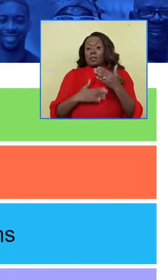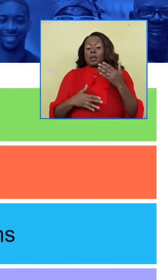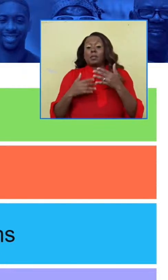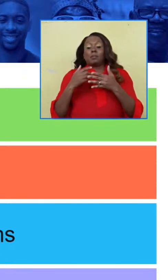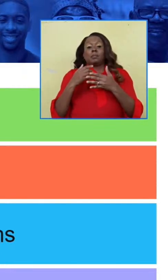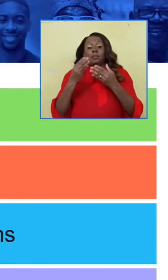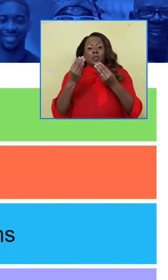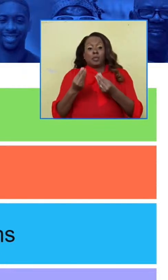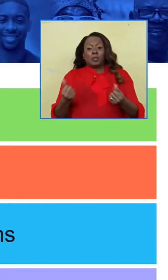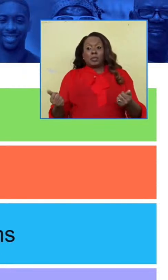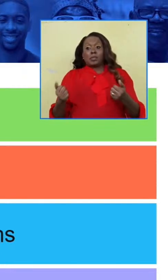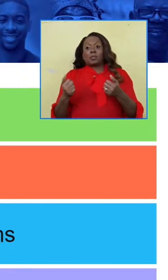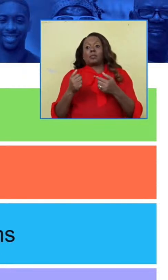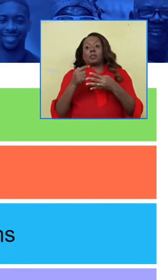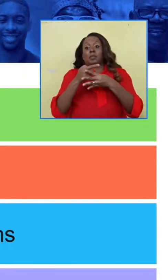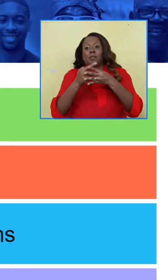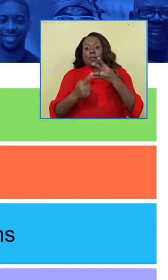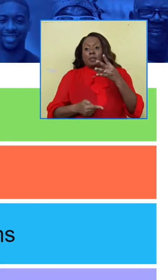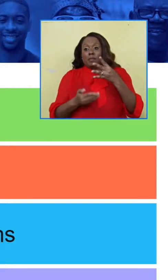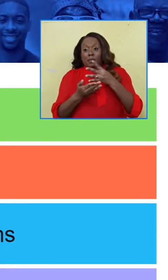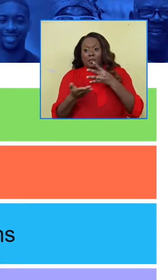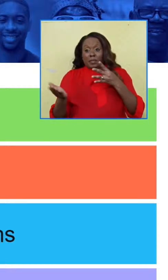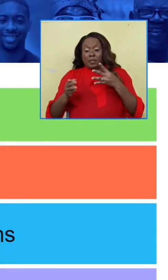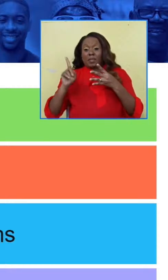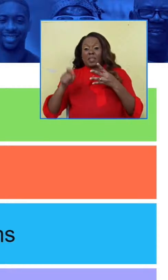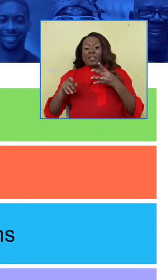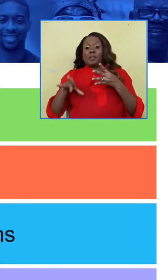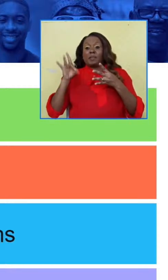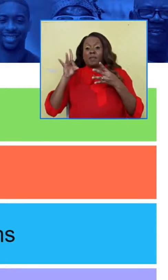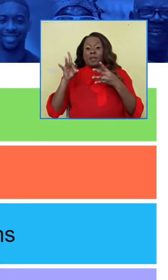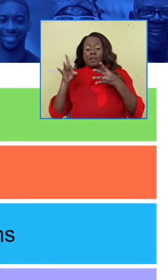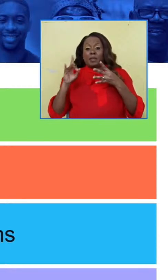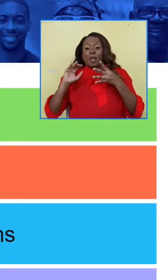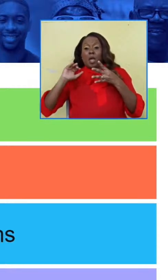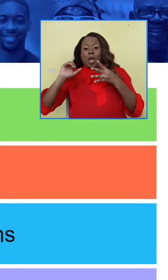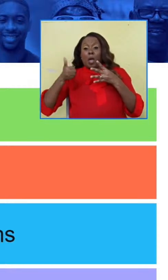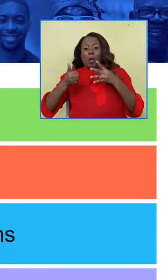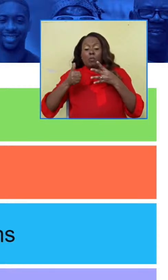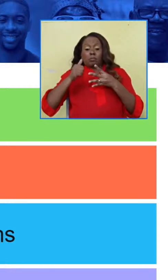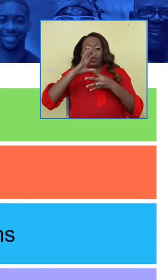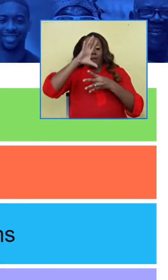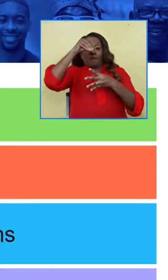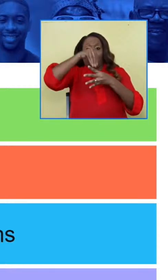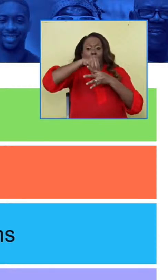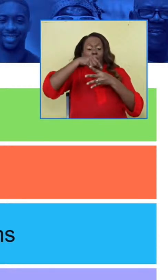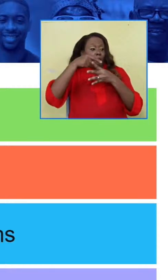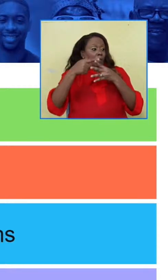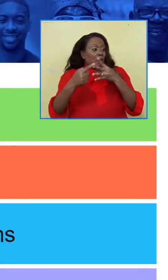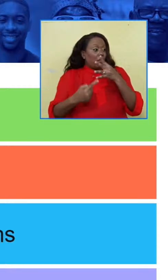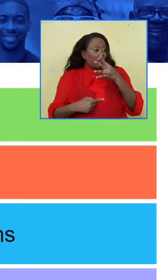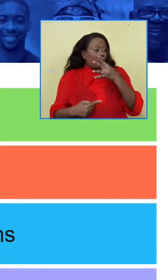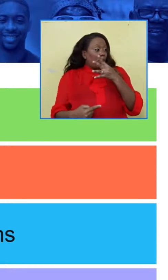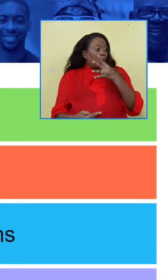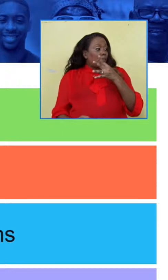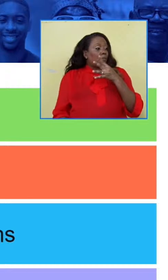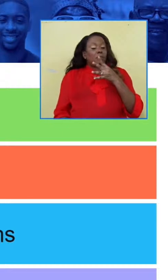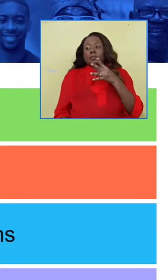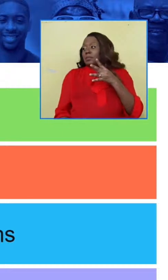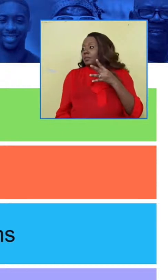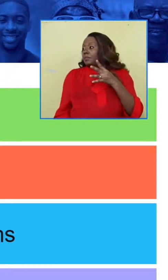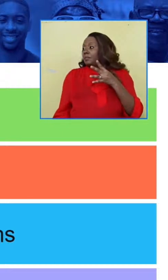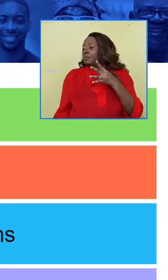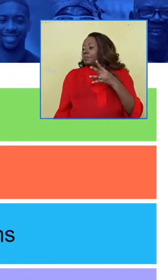are 4 ingredients that we need to find a way to mix them up in the pot and have a sustainable national